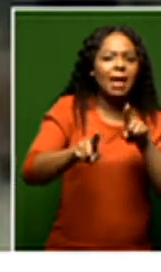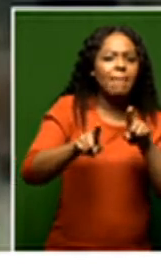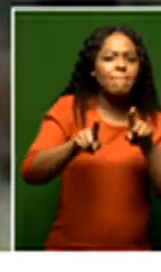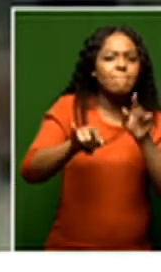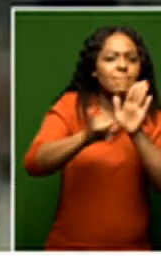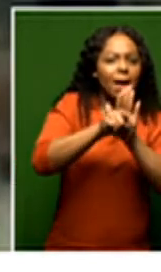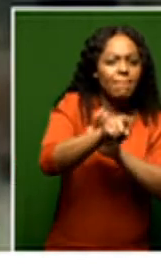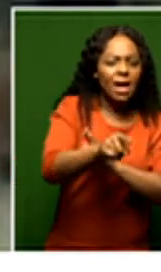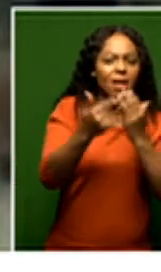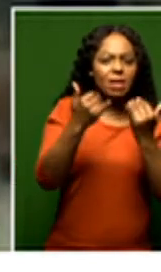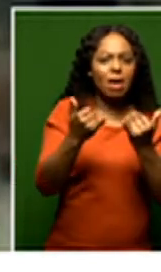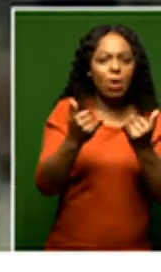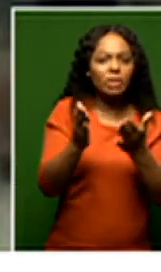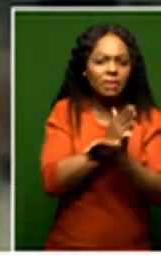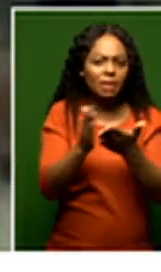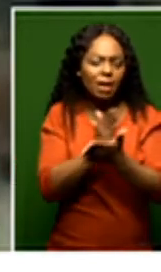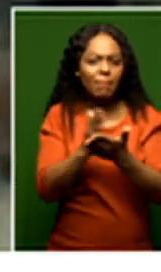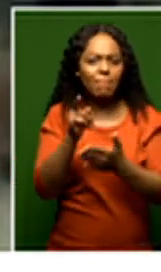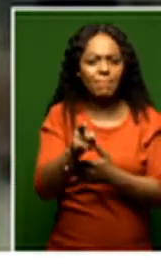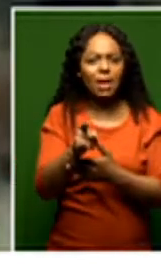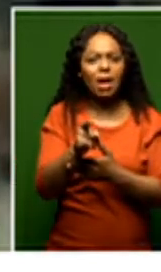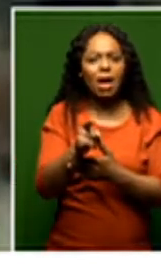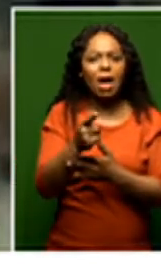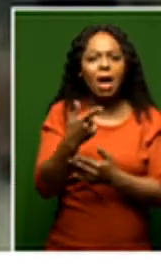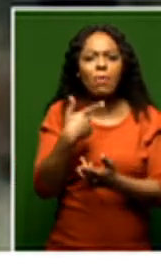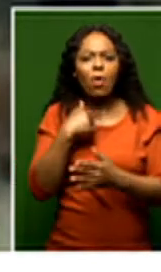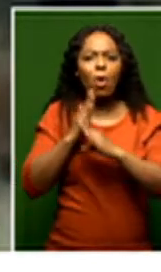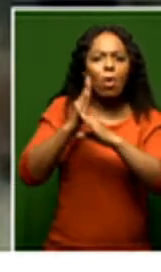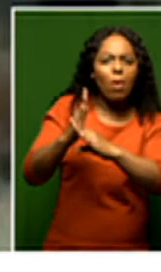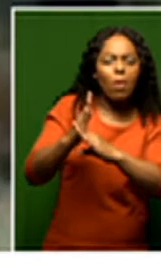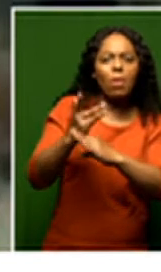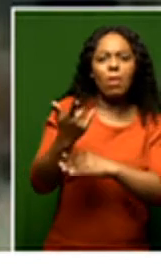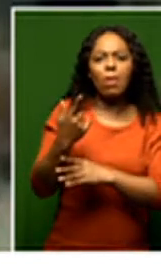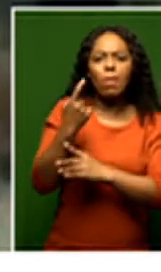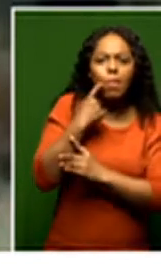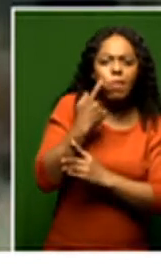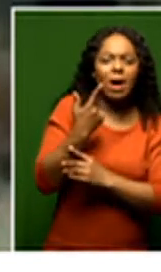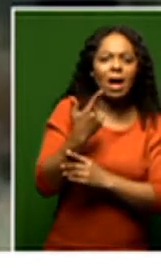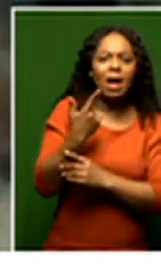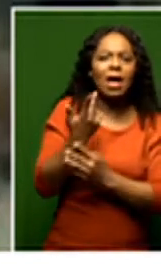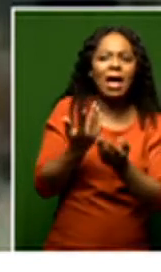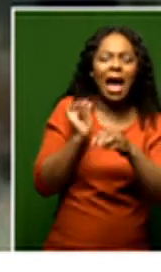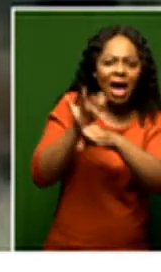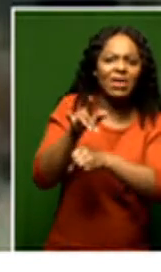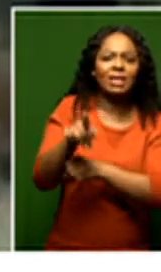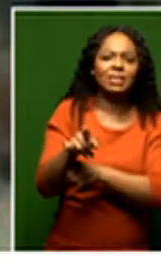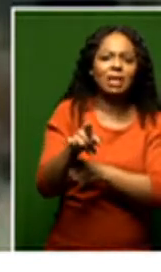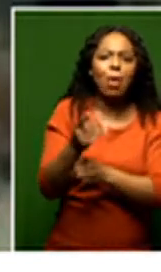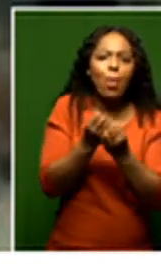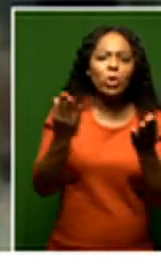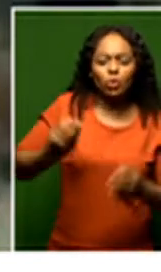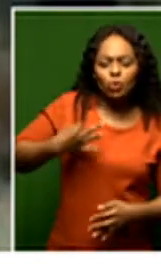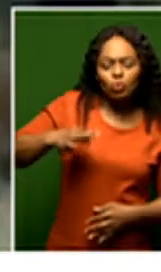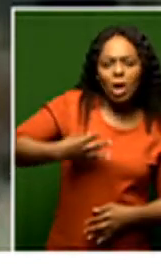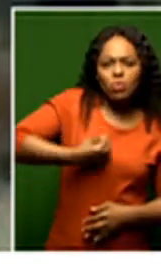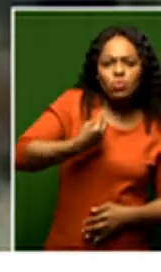the access to contraception was also affected, antenatal care as well. And because, for example, a lot of the schools